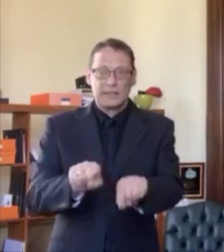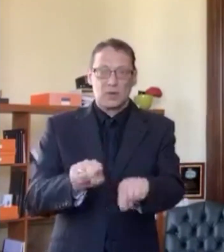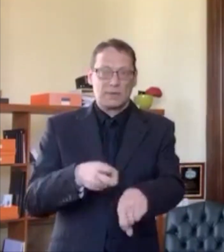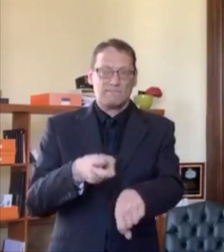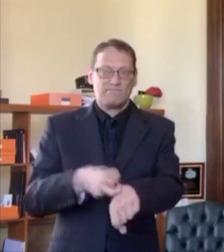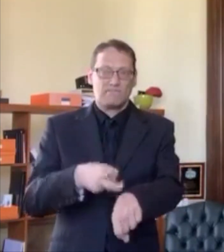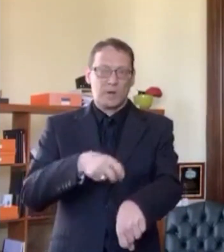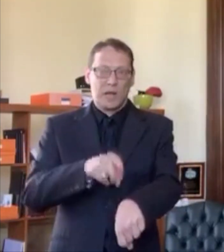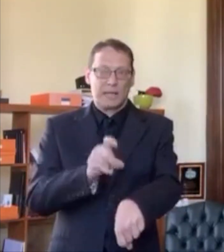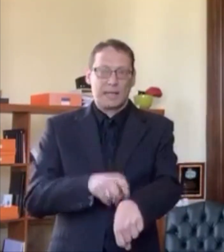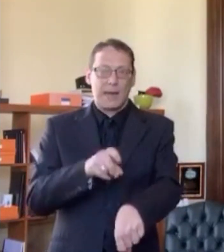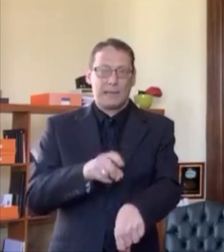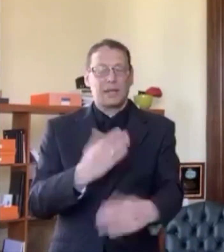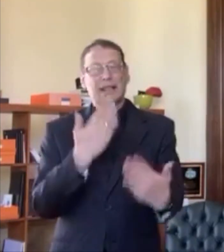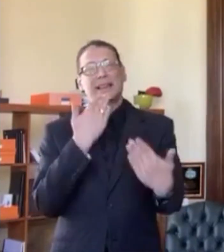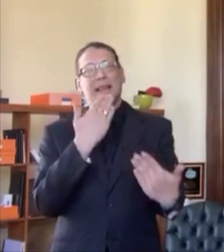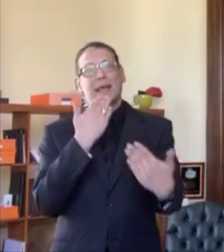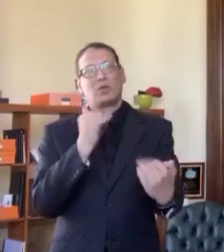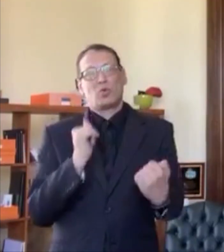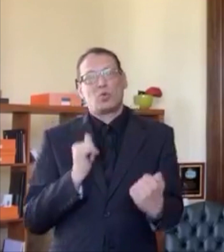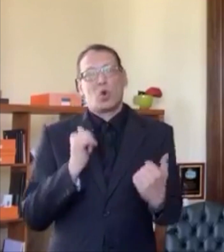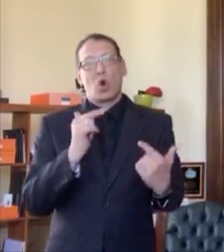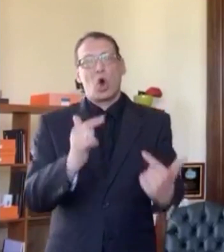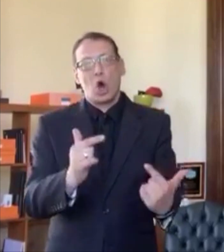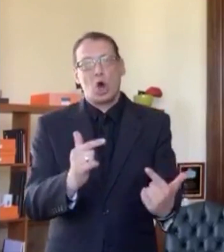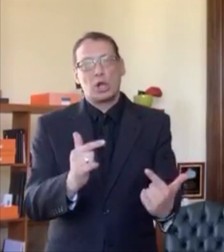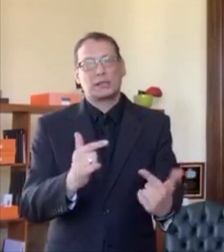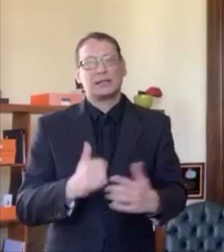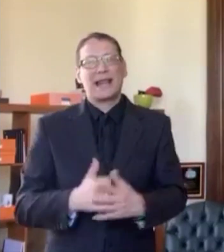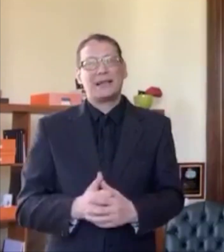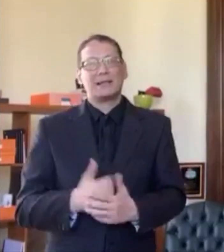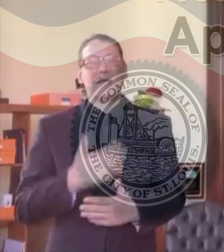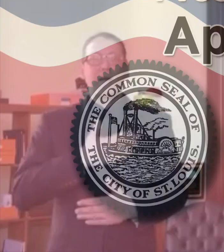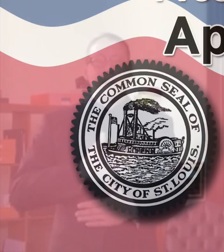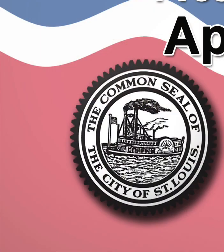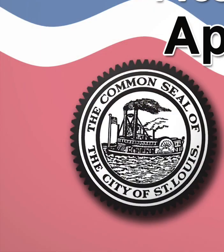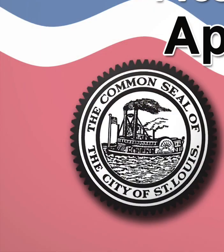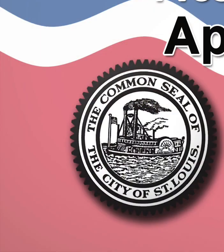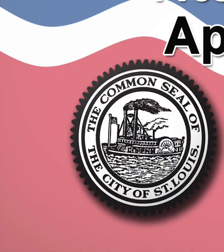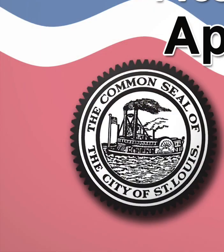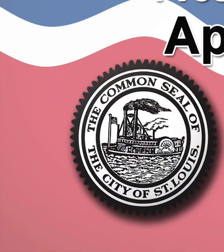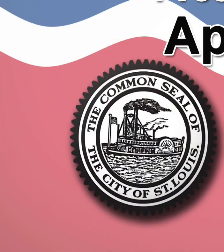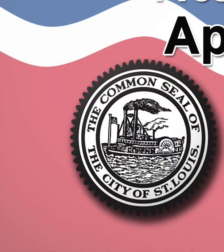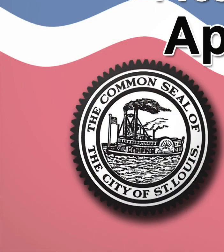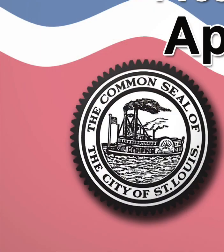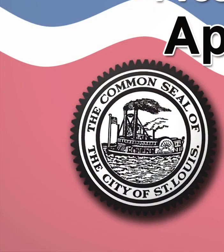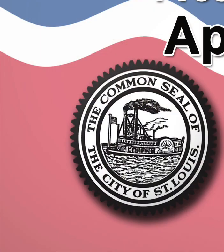very, very challenging time. So thank you all. Appreciate you being with us today.